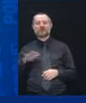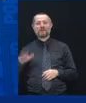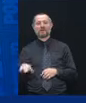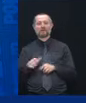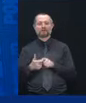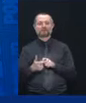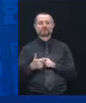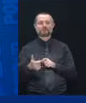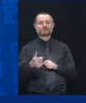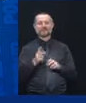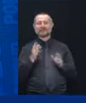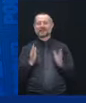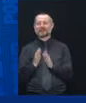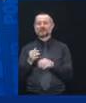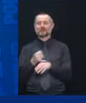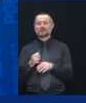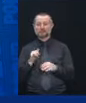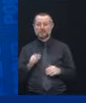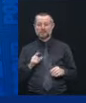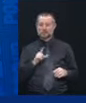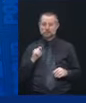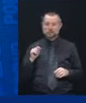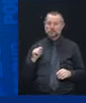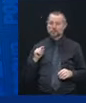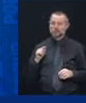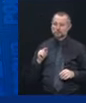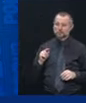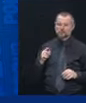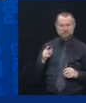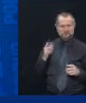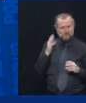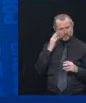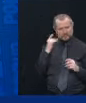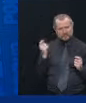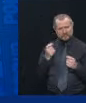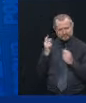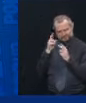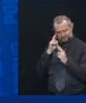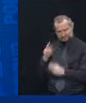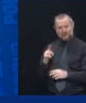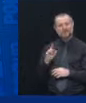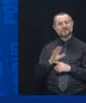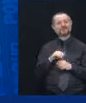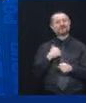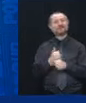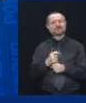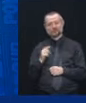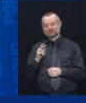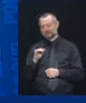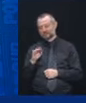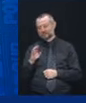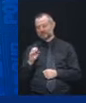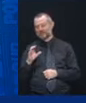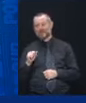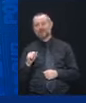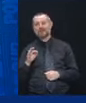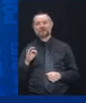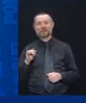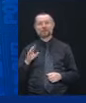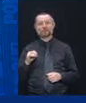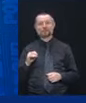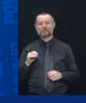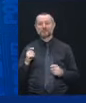20th anniversary of Tribeca. Tribeca started in New York City post 9/11 to get